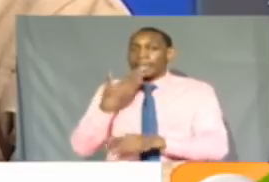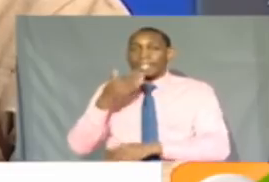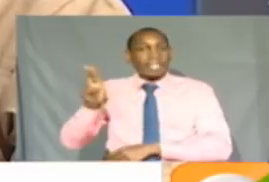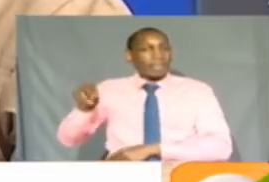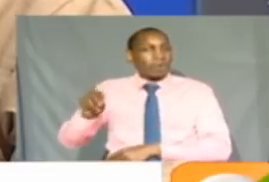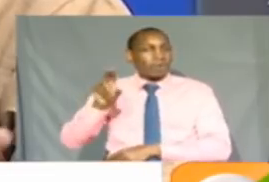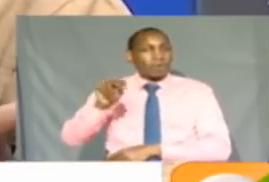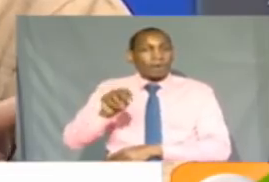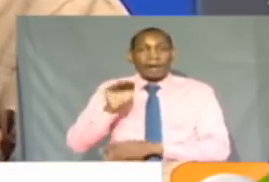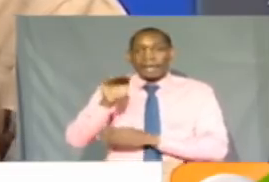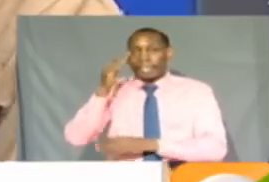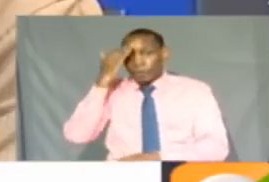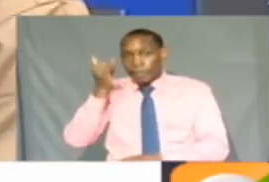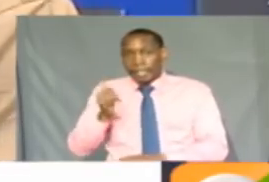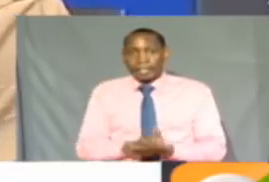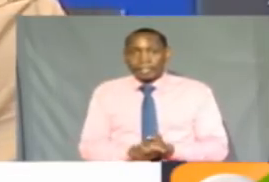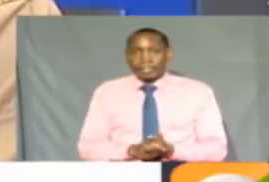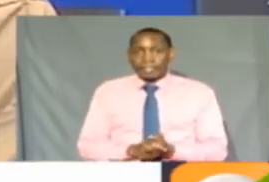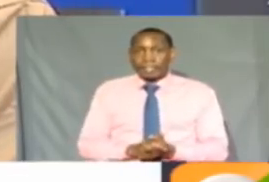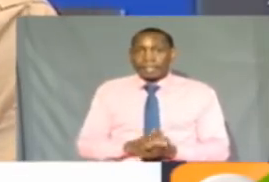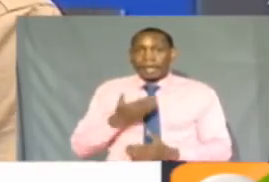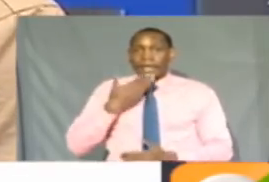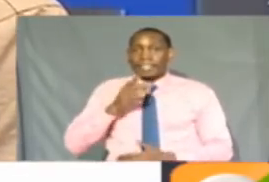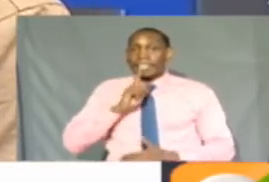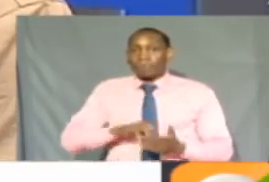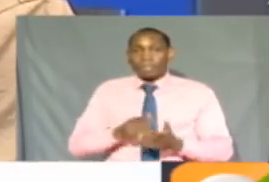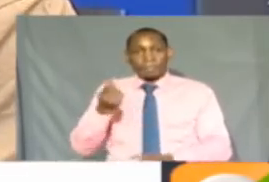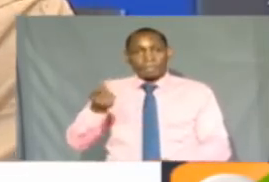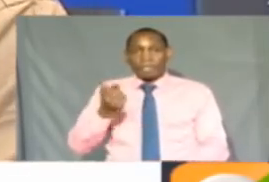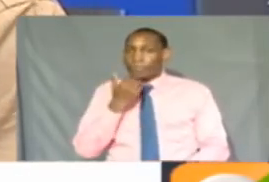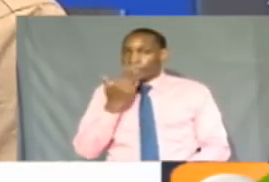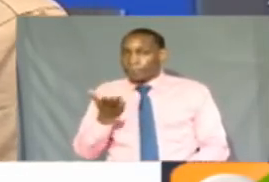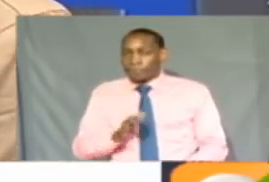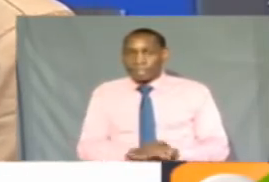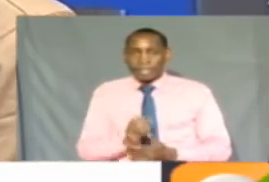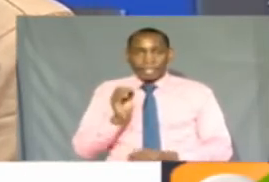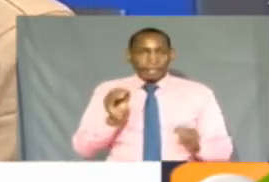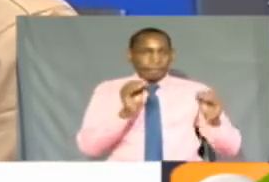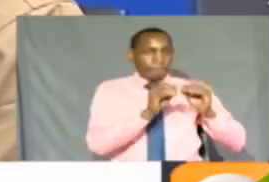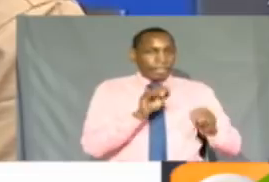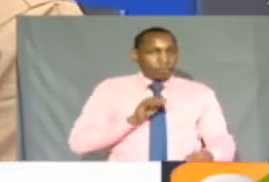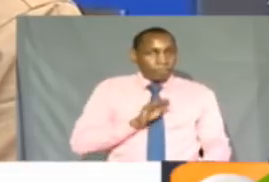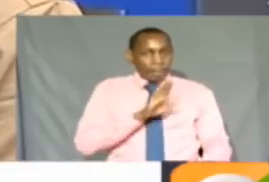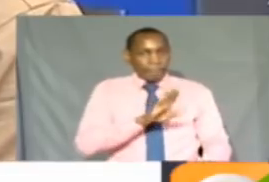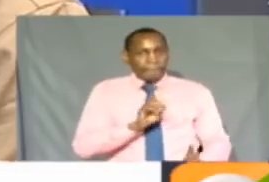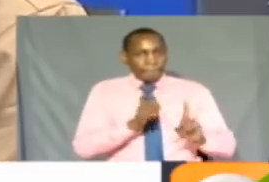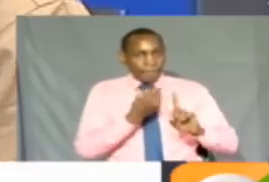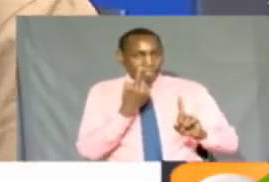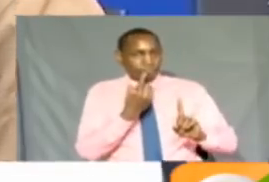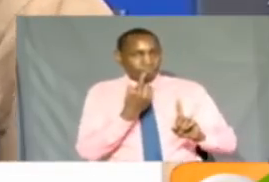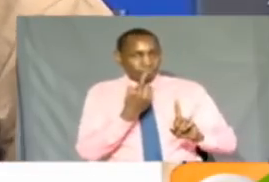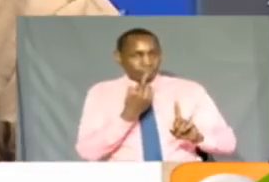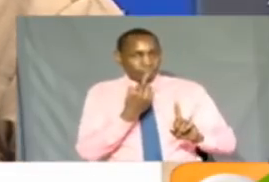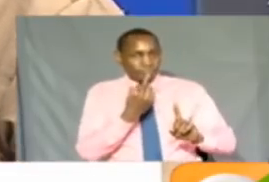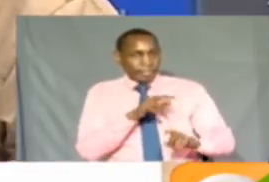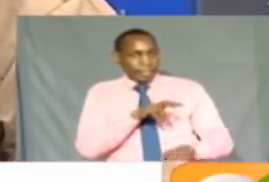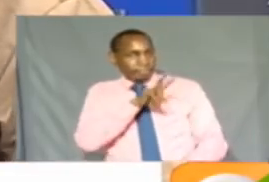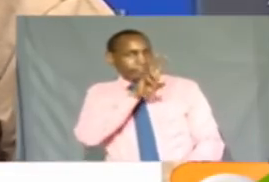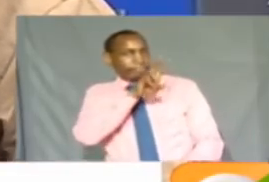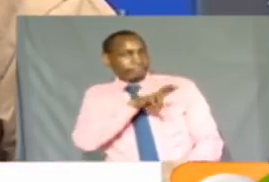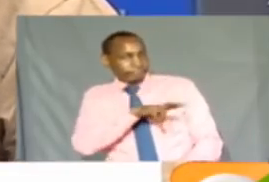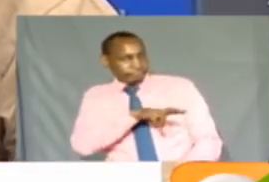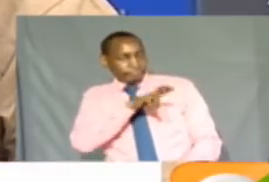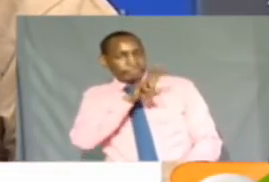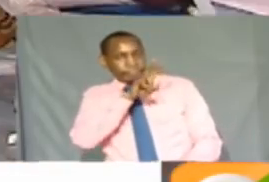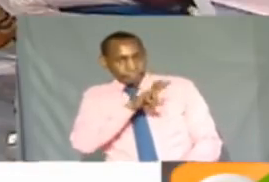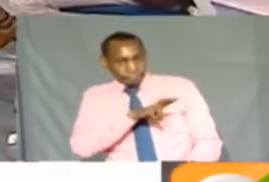dating. Why? Because you don't have money. Mm-hmm. If you approach the lady, first of all, how will look at you?